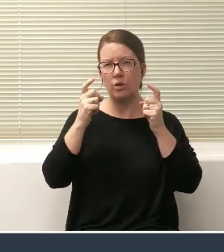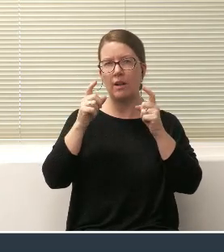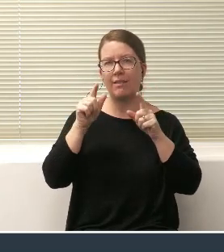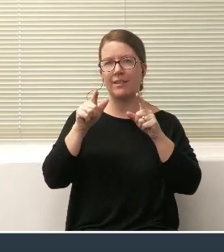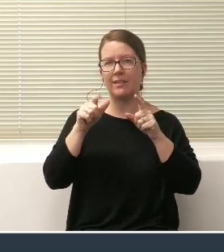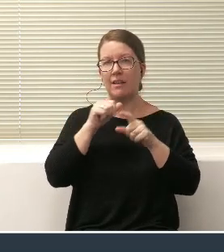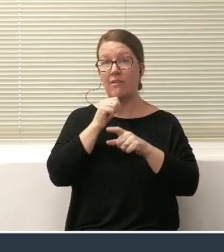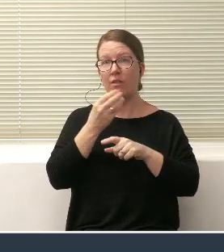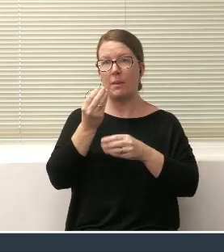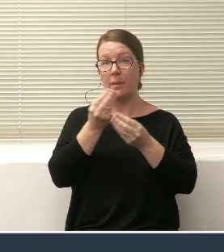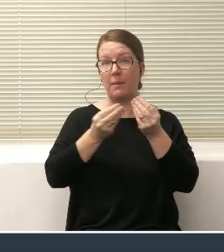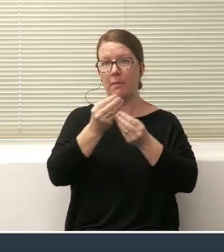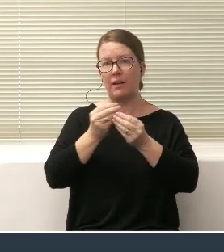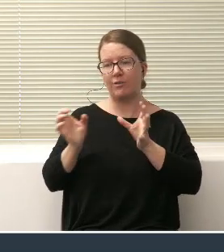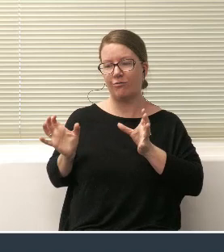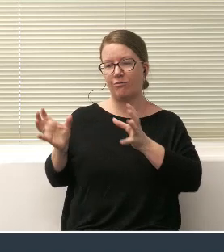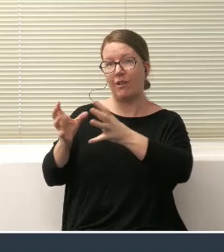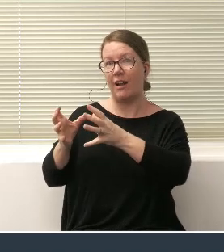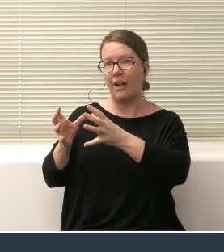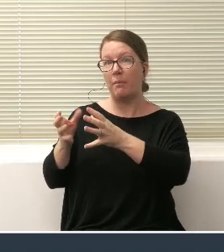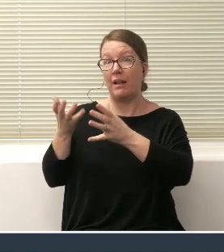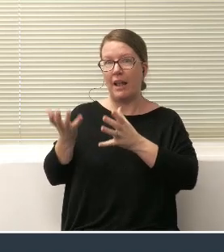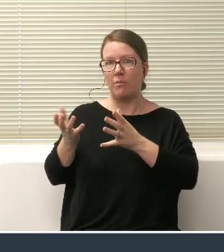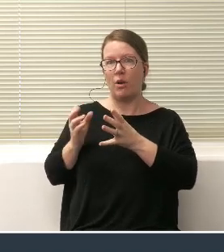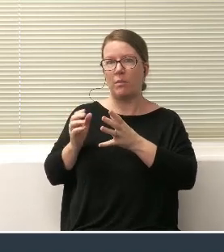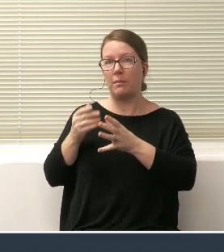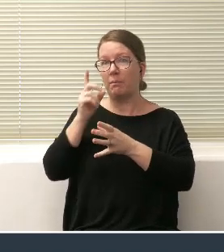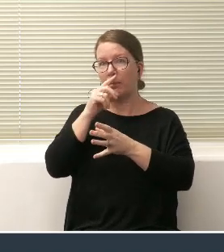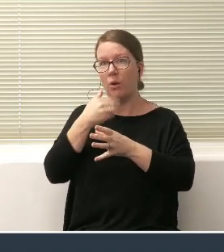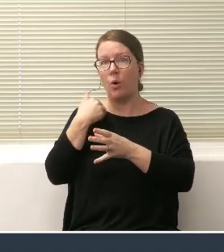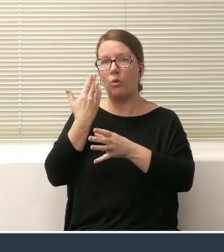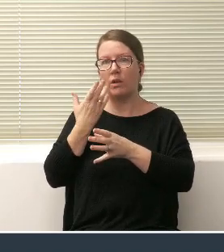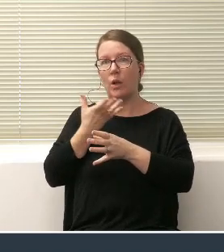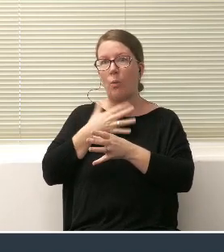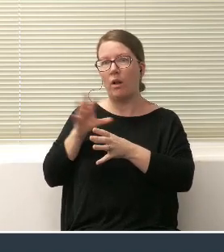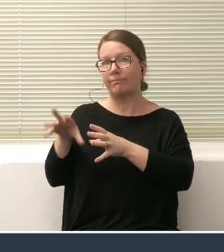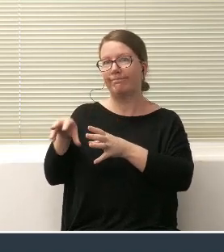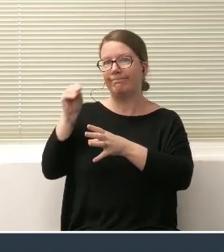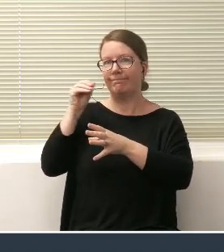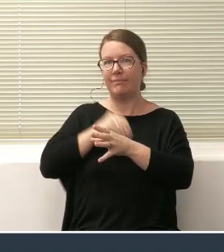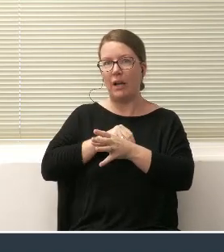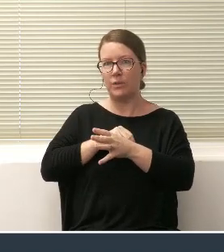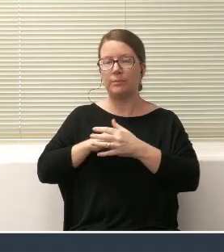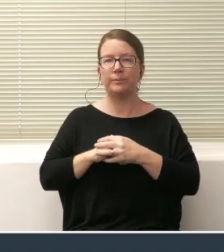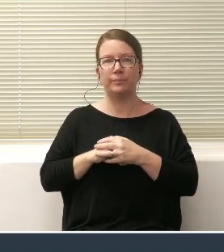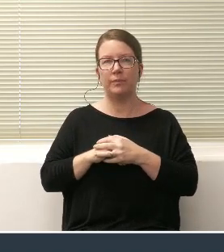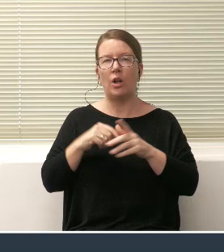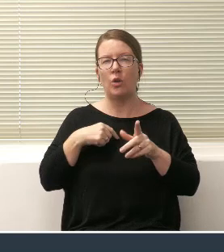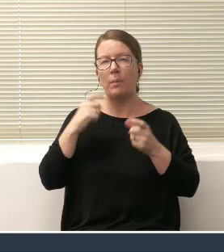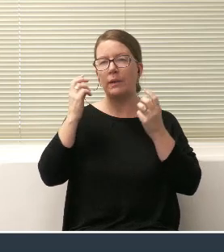being ring-fenced and all of a sudden it's being tapped into. So I guess that's my concern